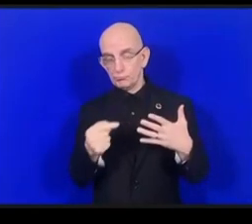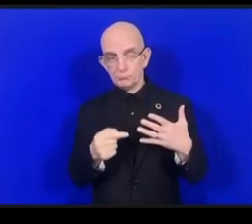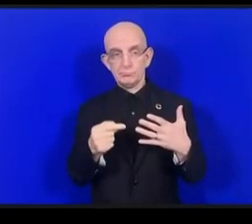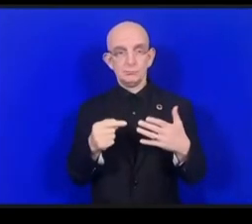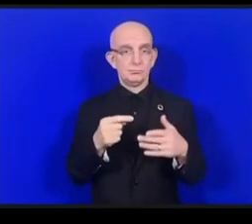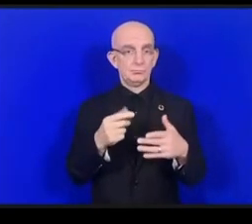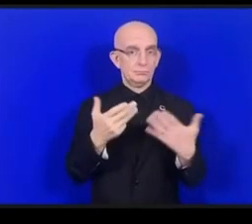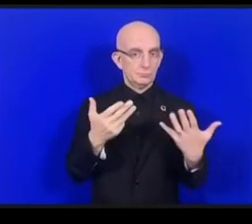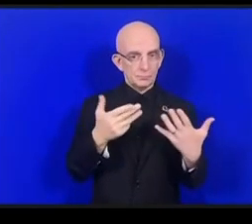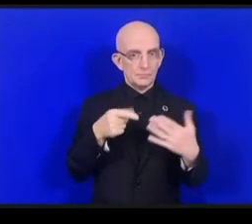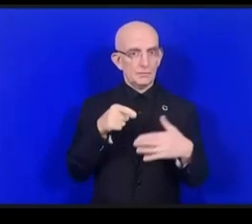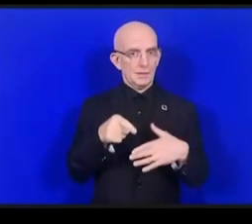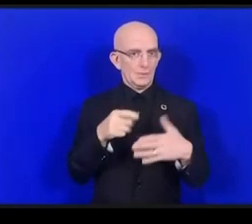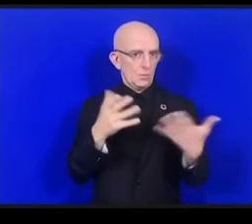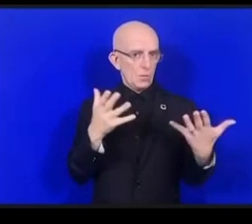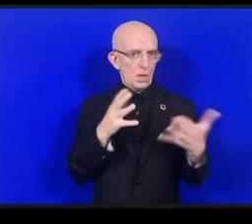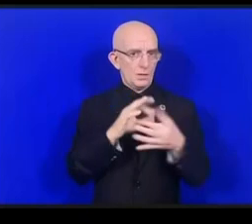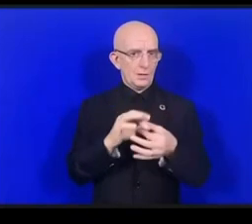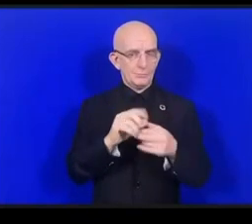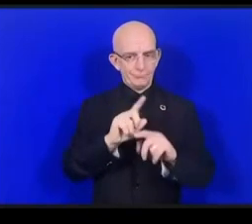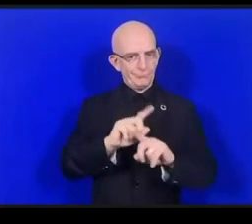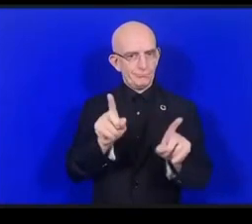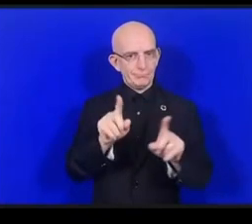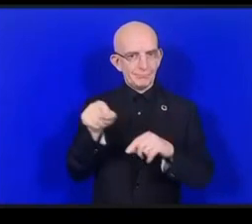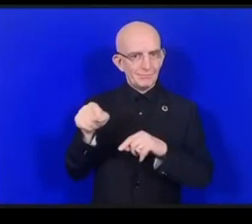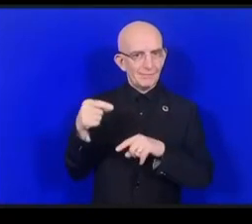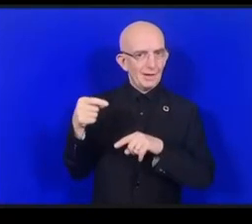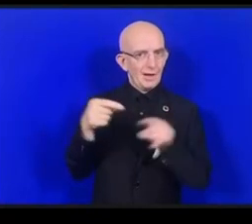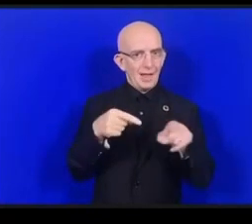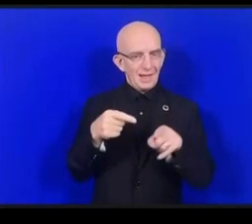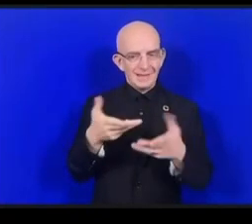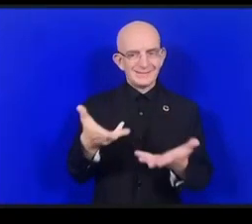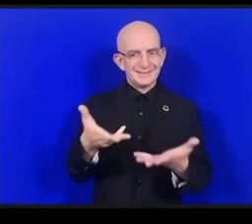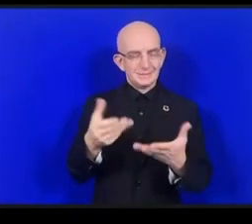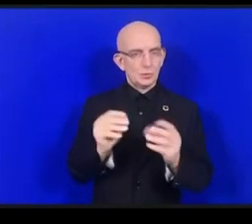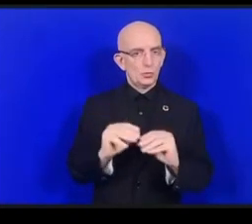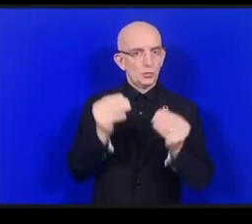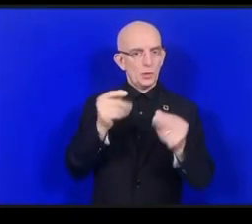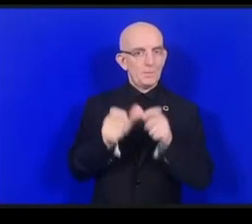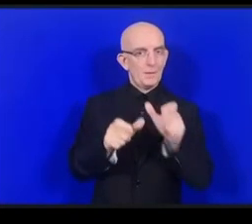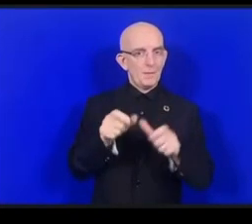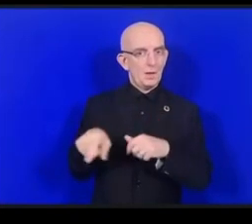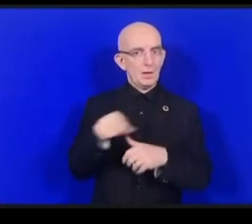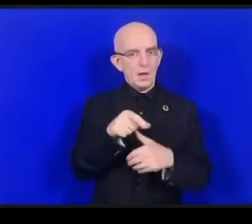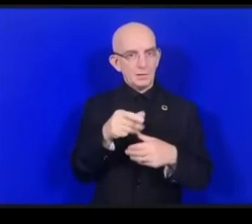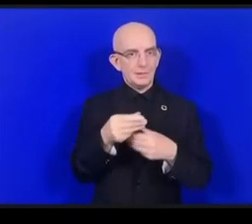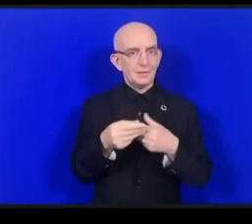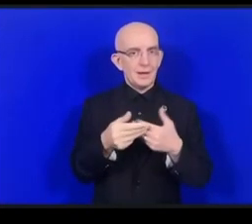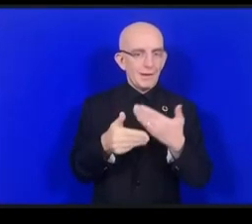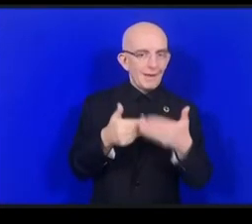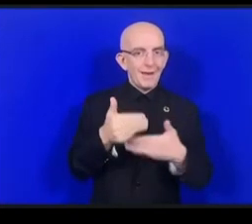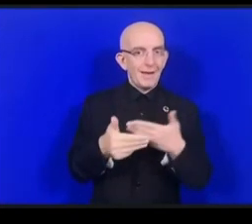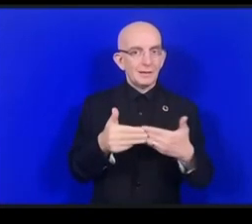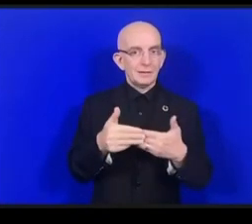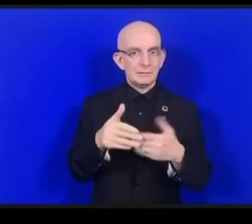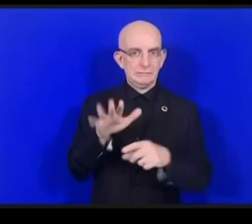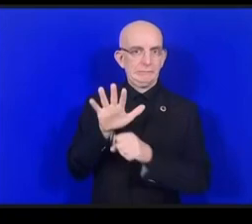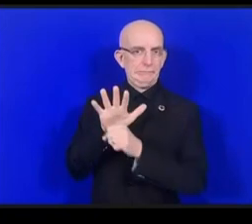not a coincidence that after number 25, general comment number 26